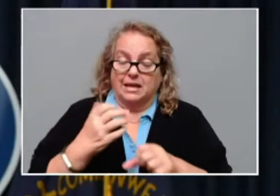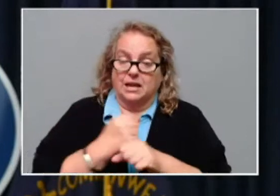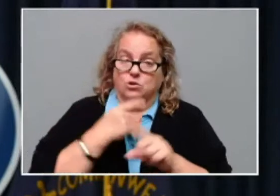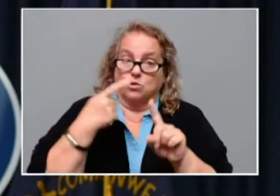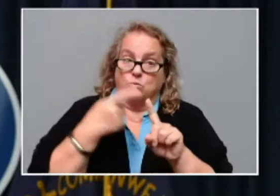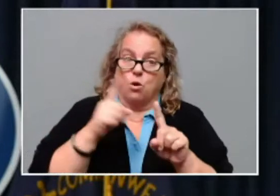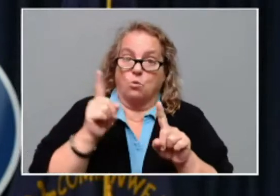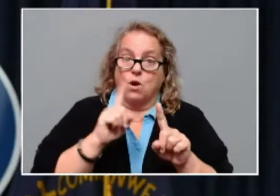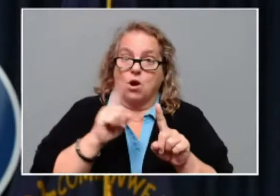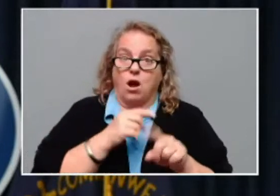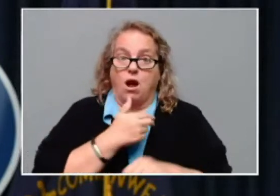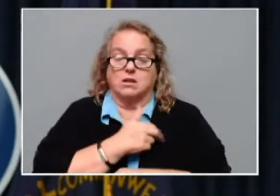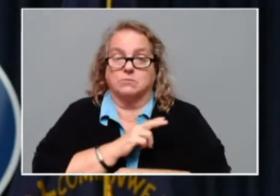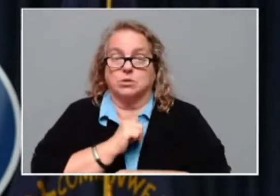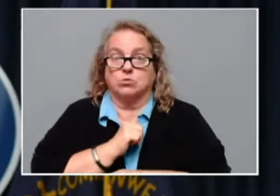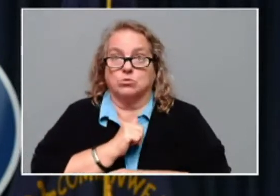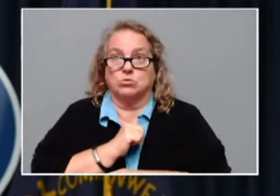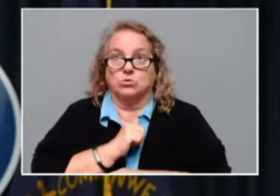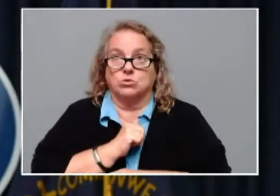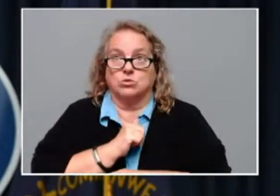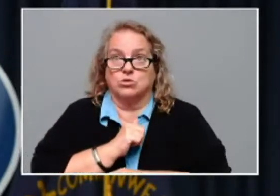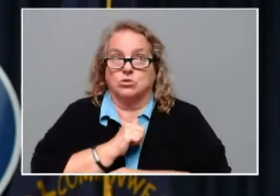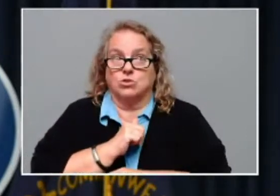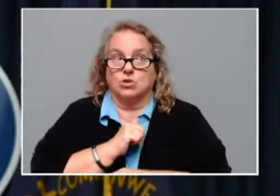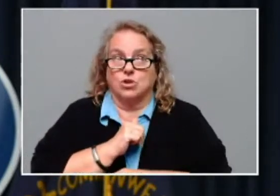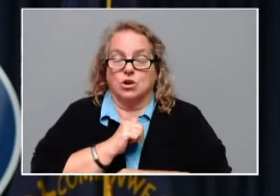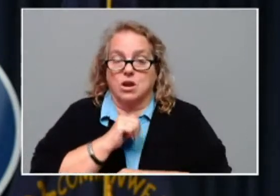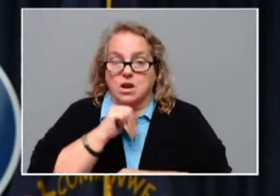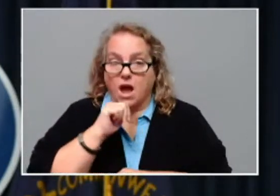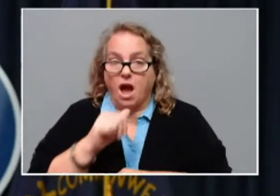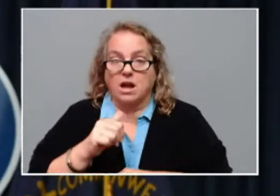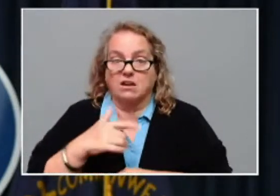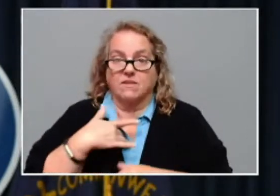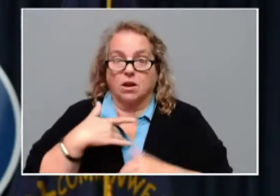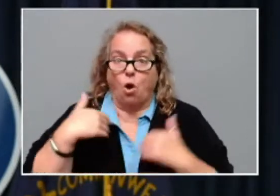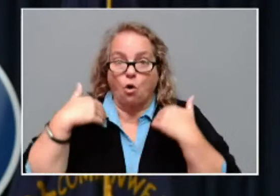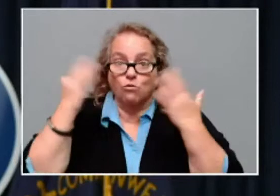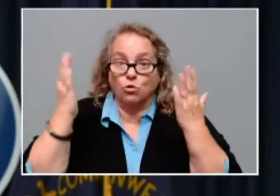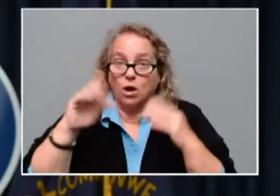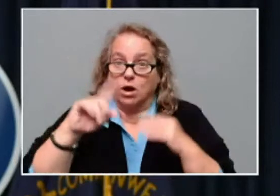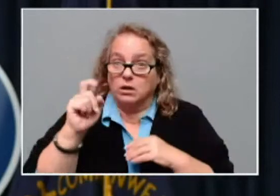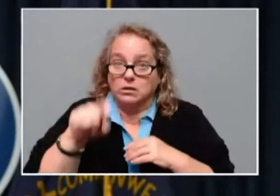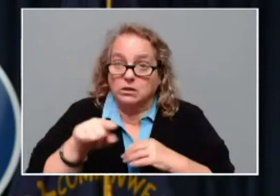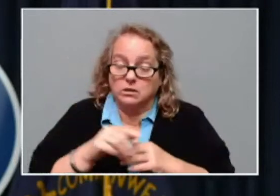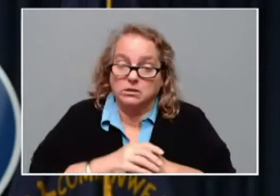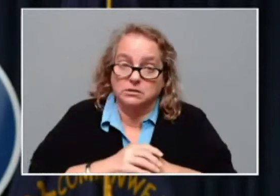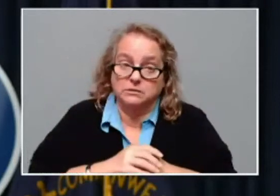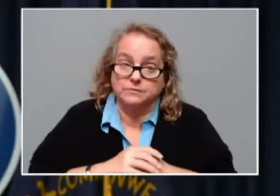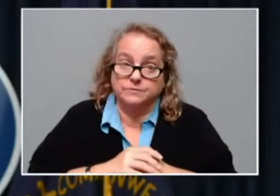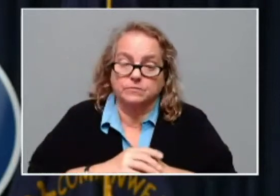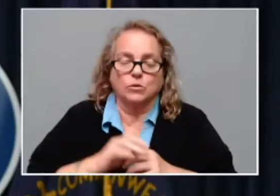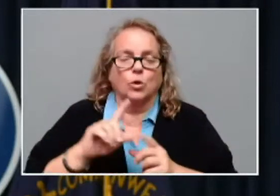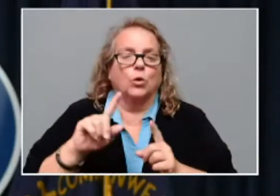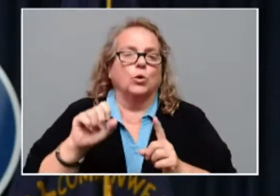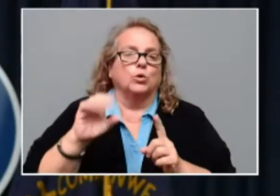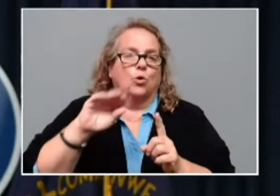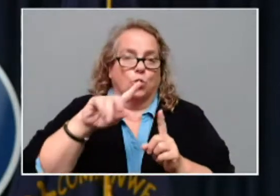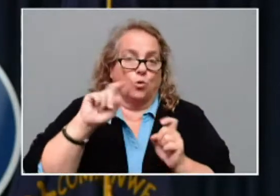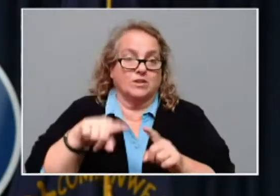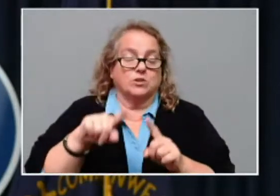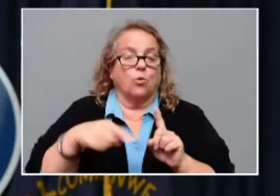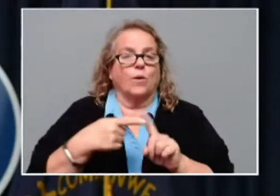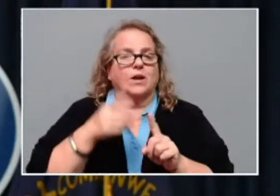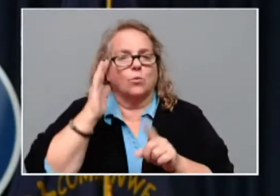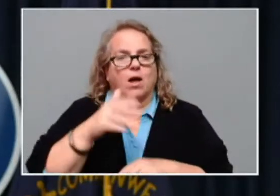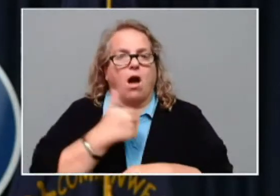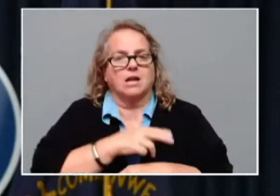are not in the overrun capacity that they are in? So the question is, when will hospitals get to the point when they are not overrun